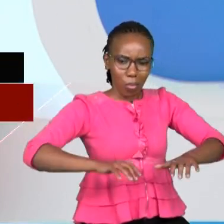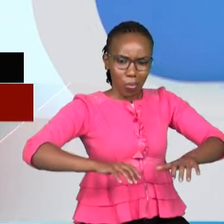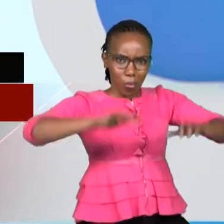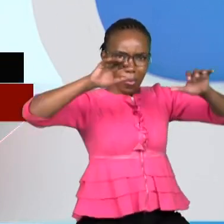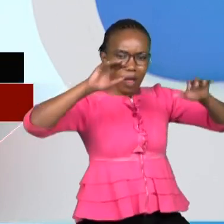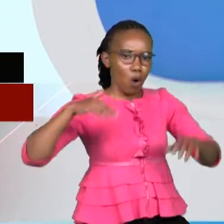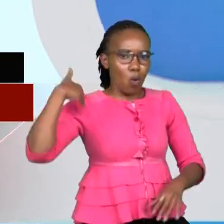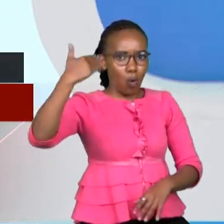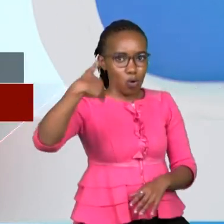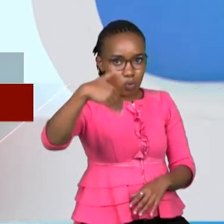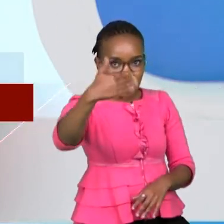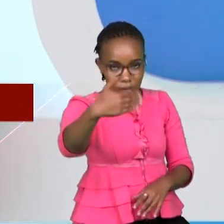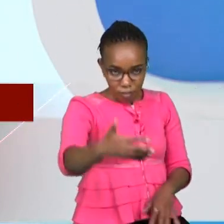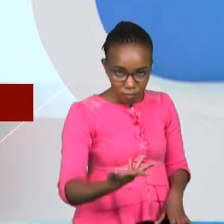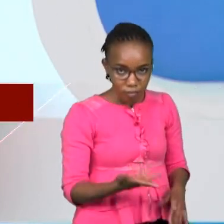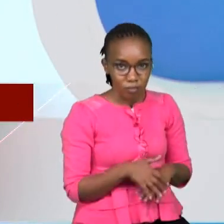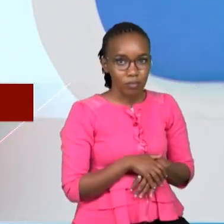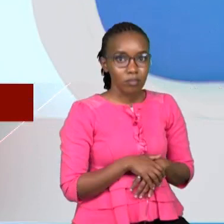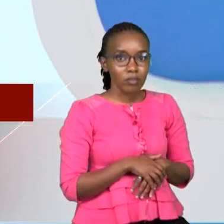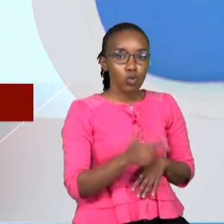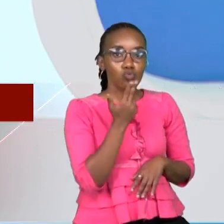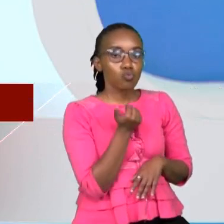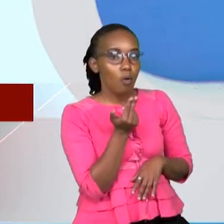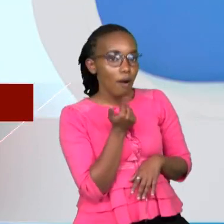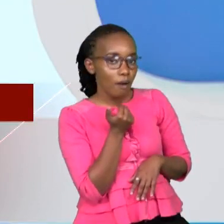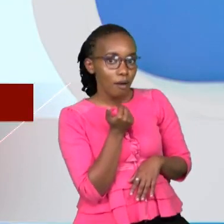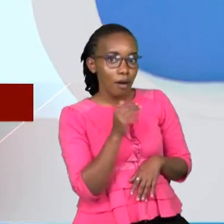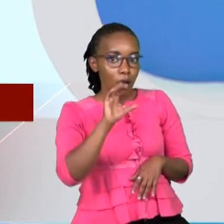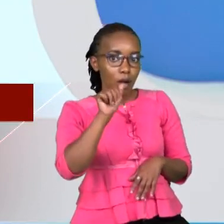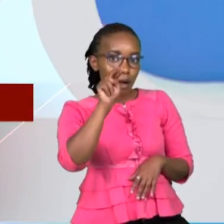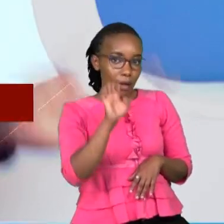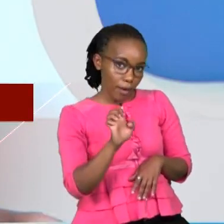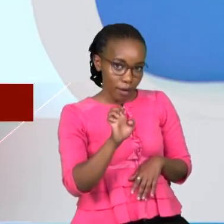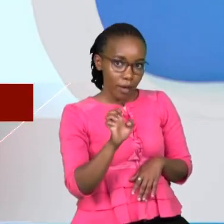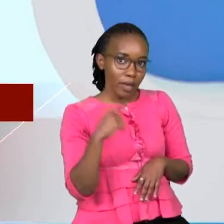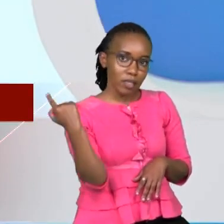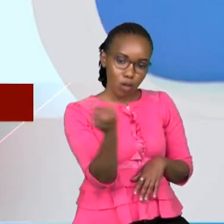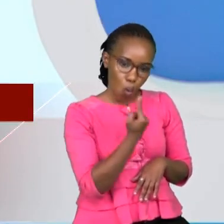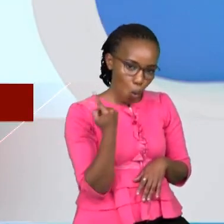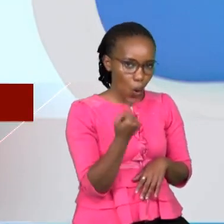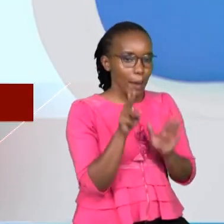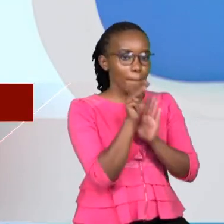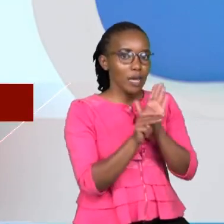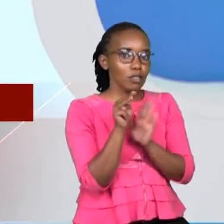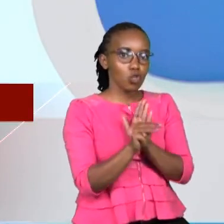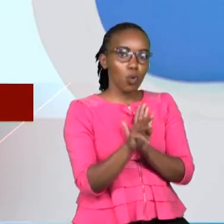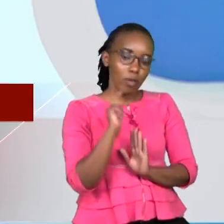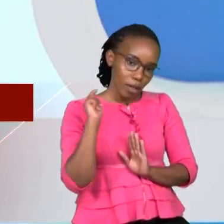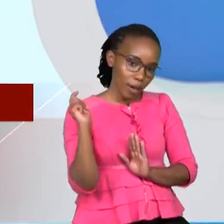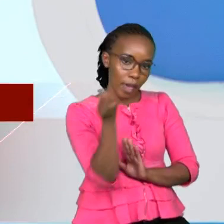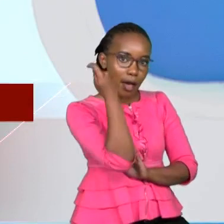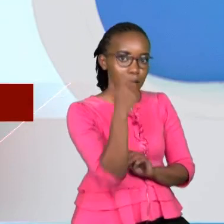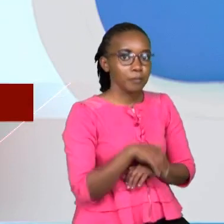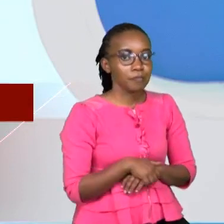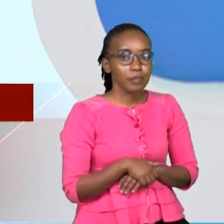year out. Yes. It's a sugarcane growing area. Yes. Sugarcane is the only taxed raw material in this country. Yes. The